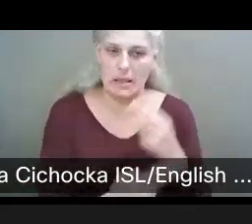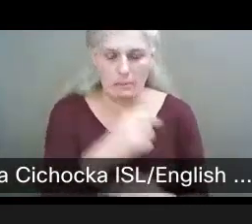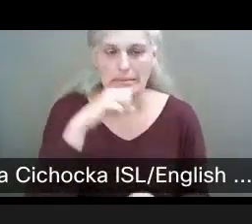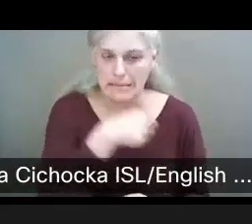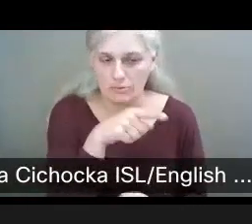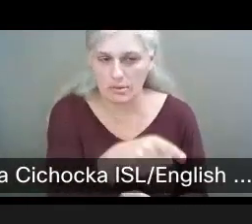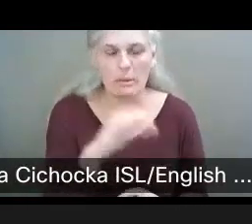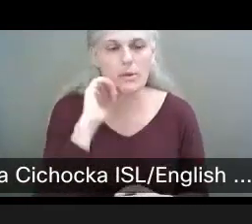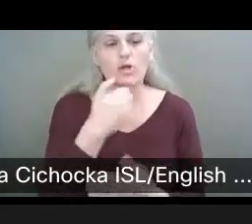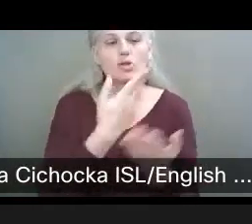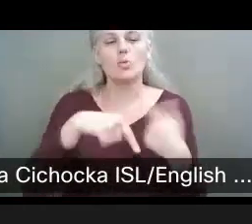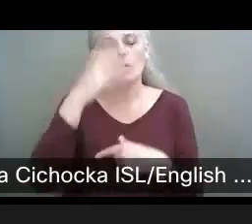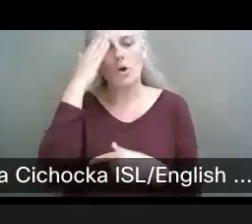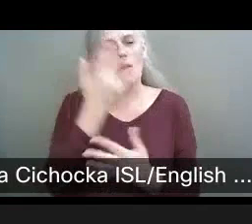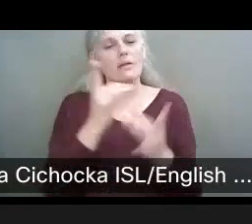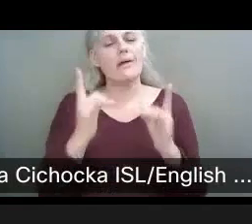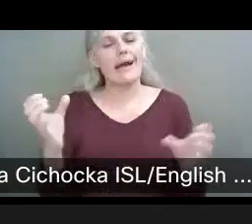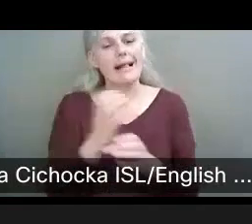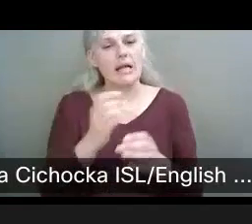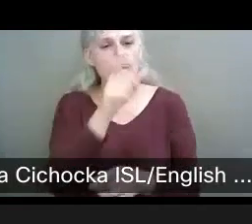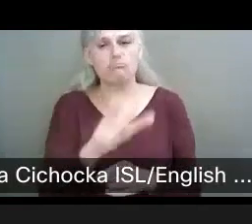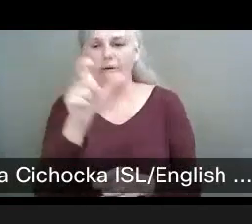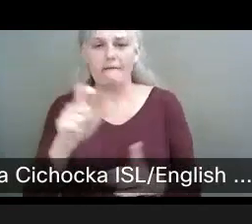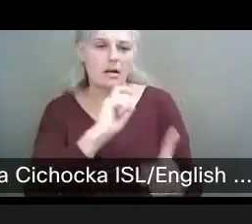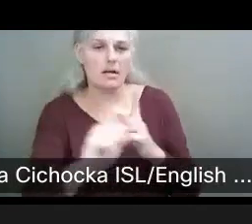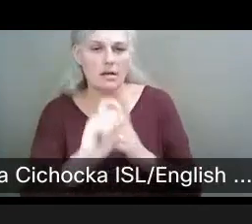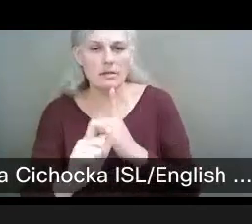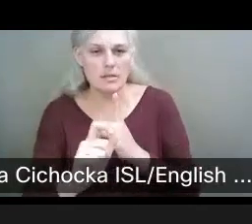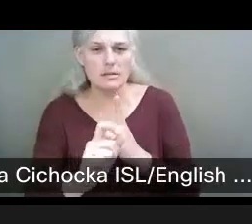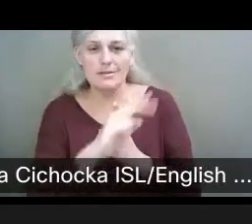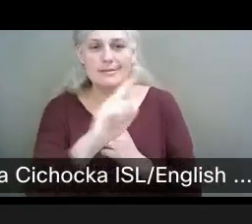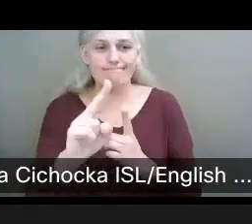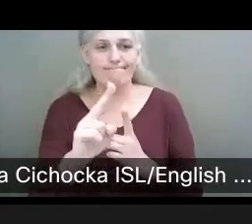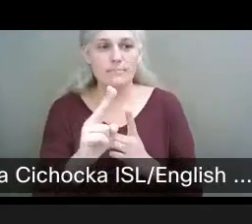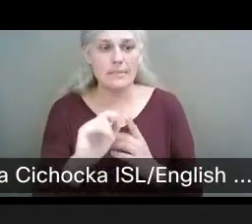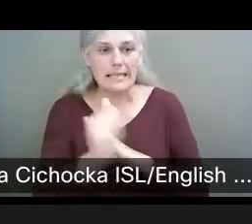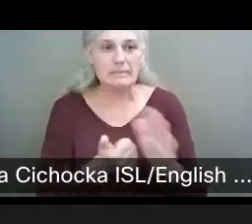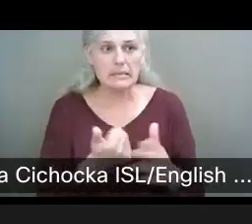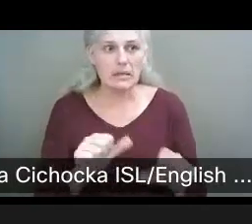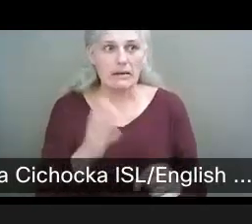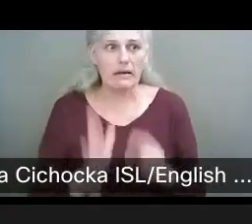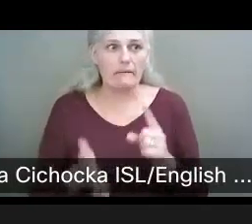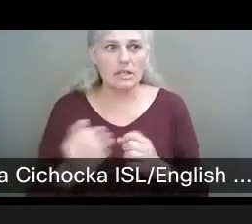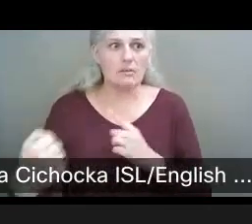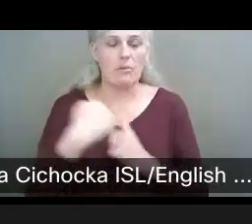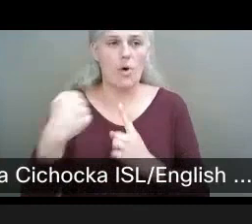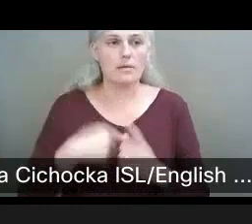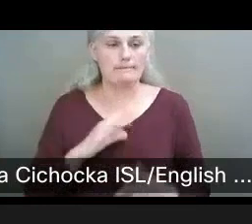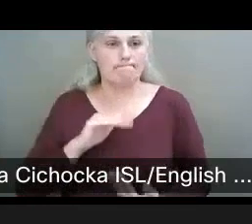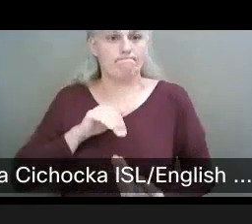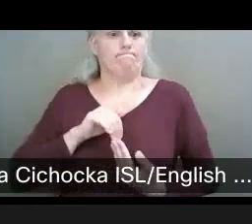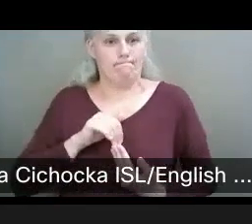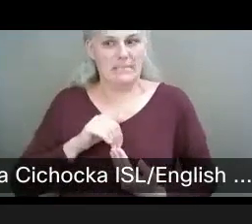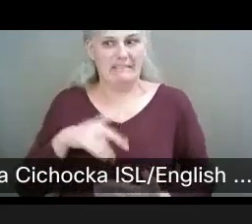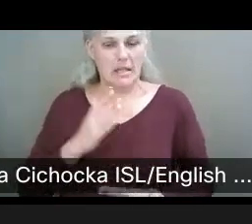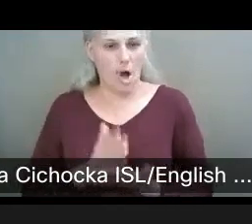of healthcare professions, people tend to bottle it up. They don't talk about it. They're so embarrassed and feel so awkward,